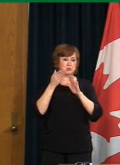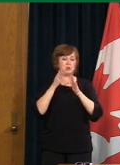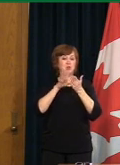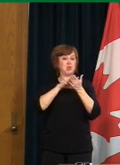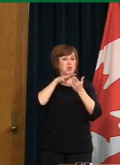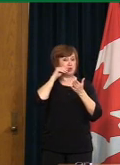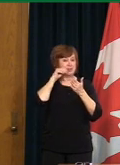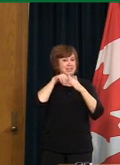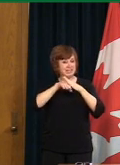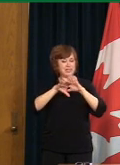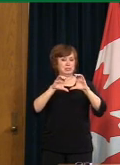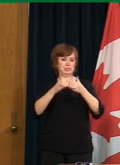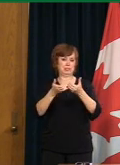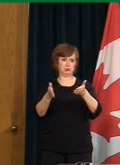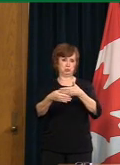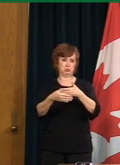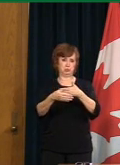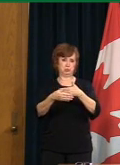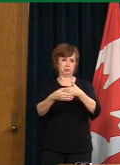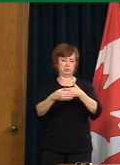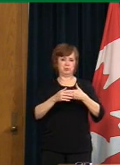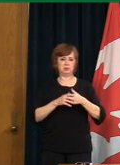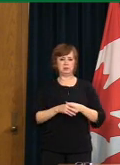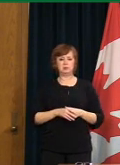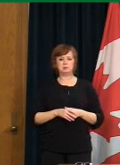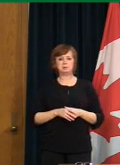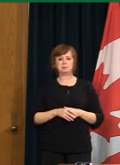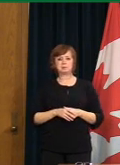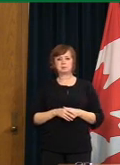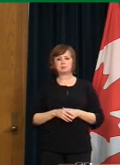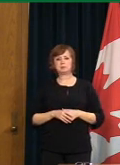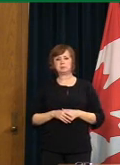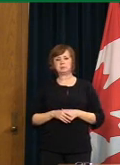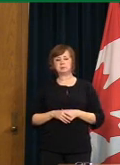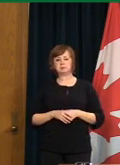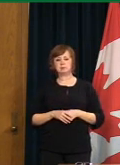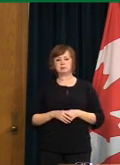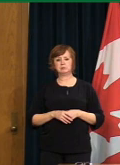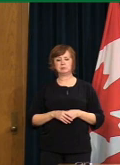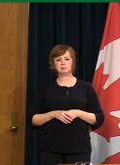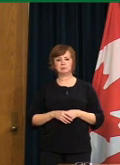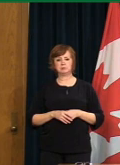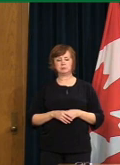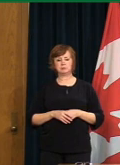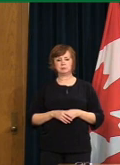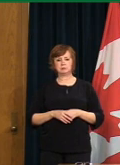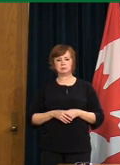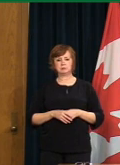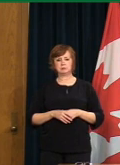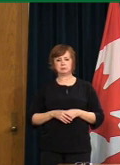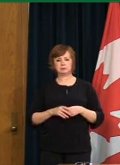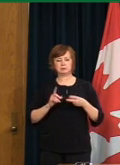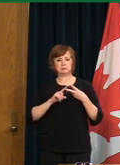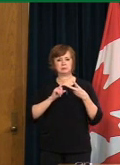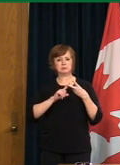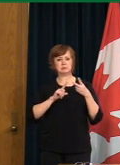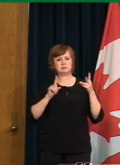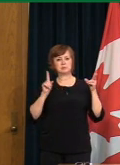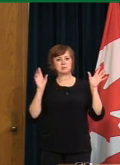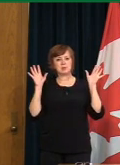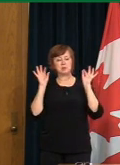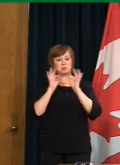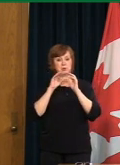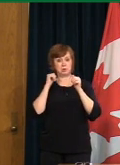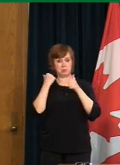essential workplaces with, in some cases, vulnerable people. But of course, once our case numbers come down, sports are an important part